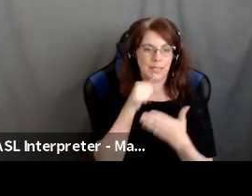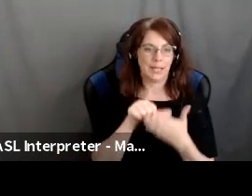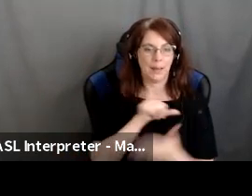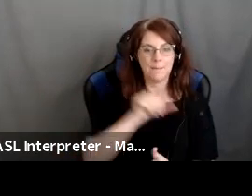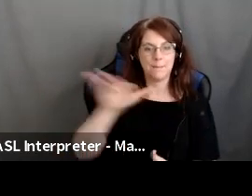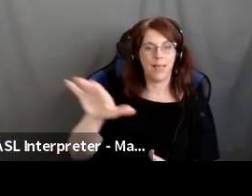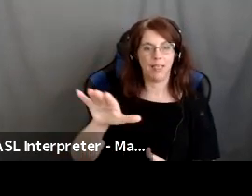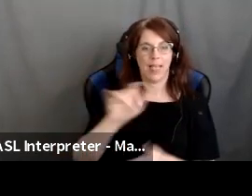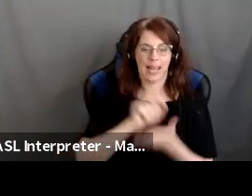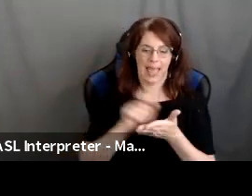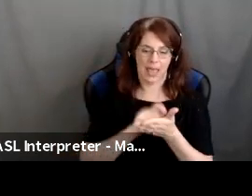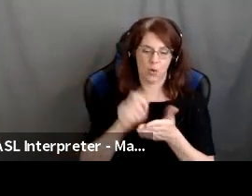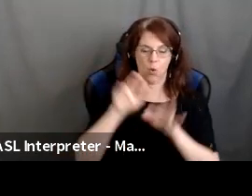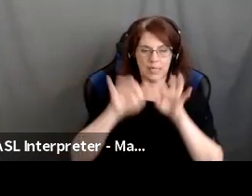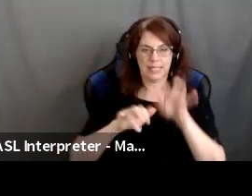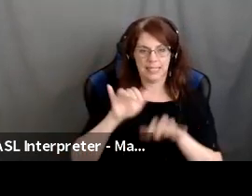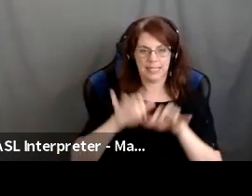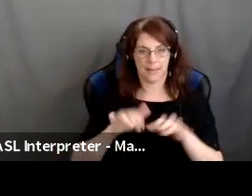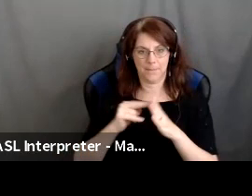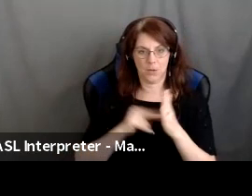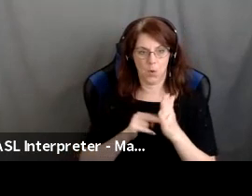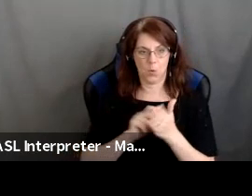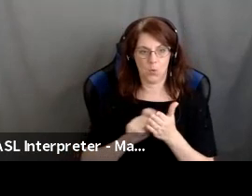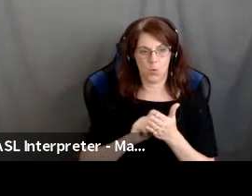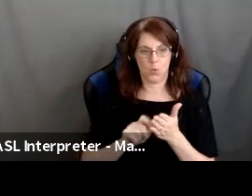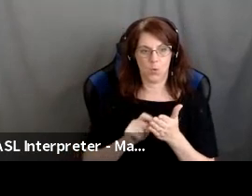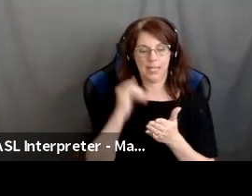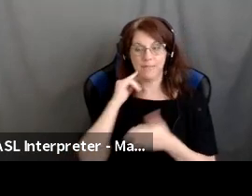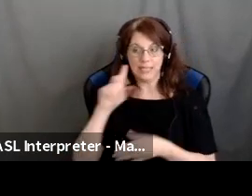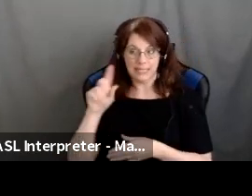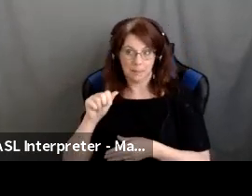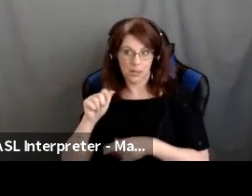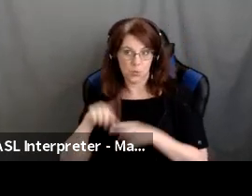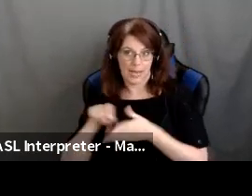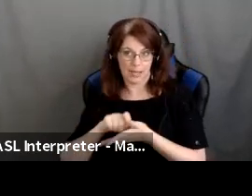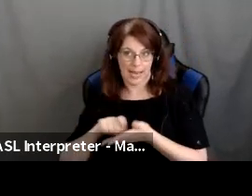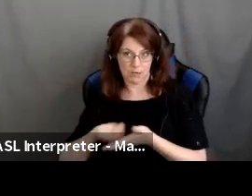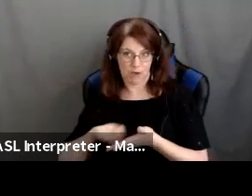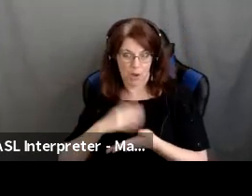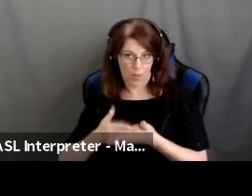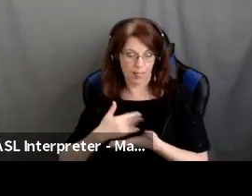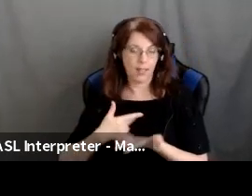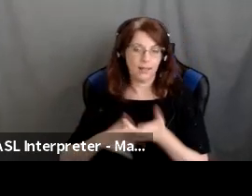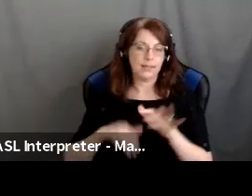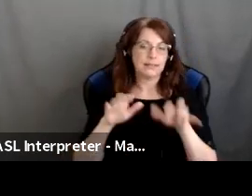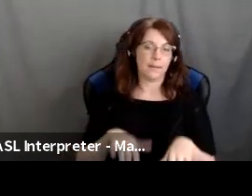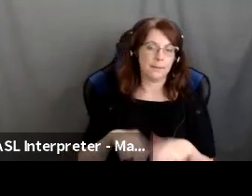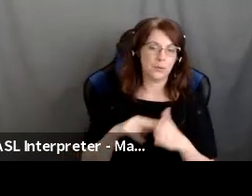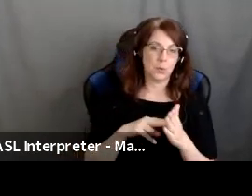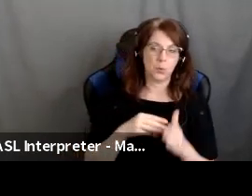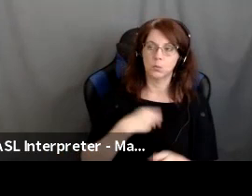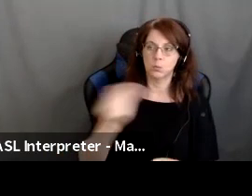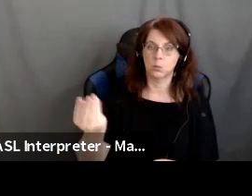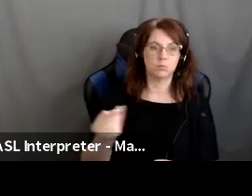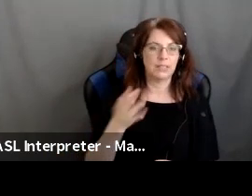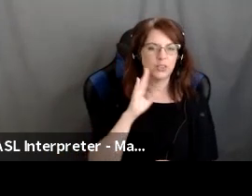handwritten note or a typed note if not able to handwrite well because of a disability. And that can pretty much be